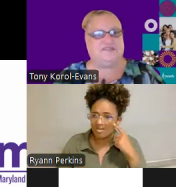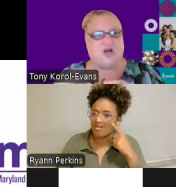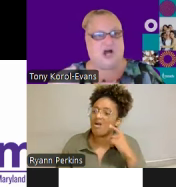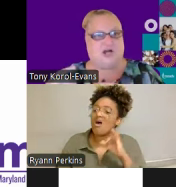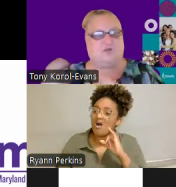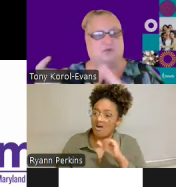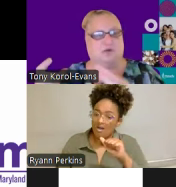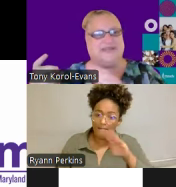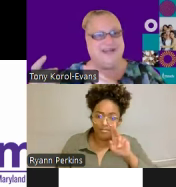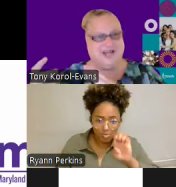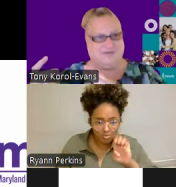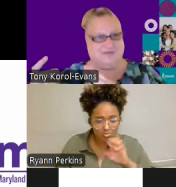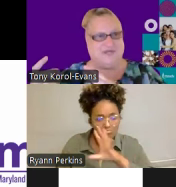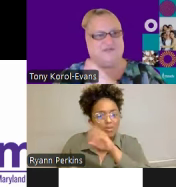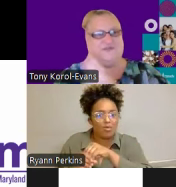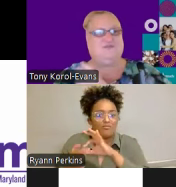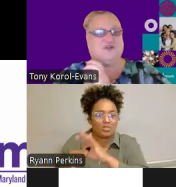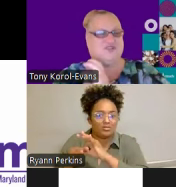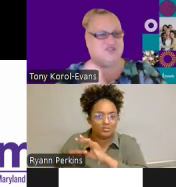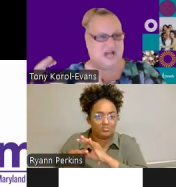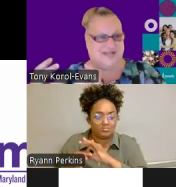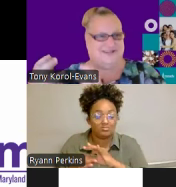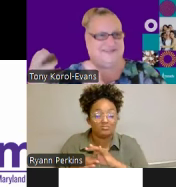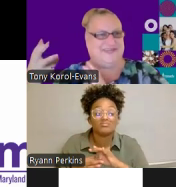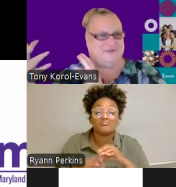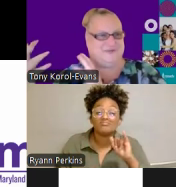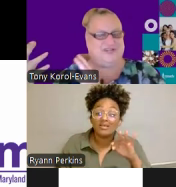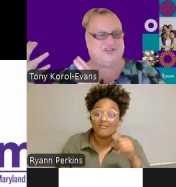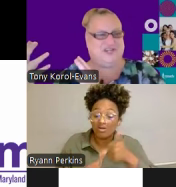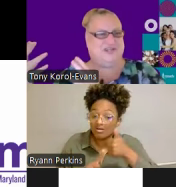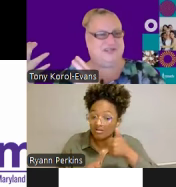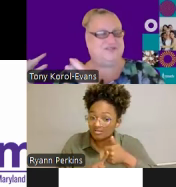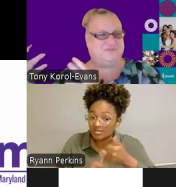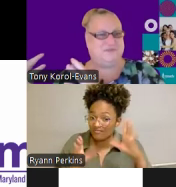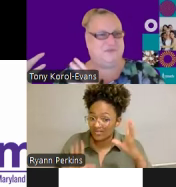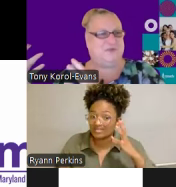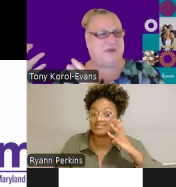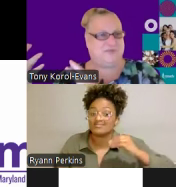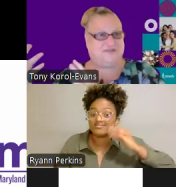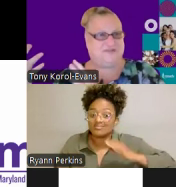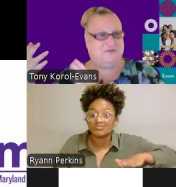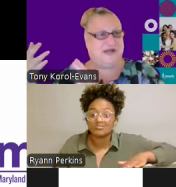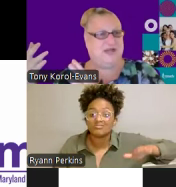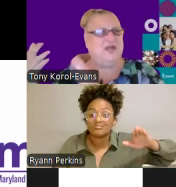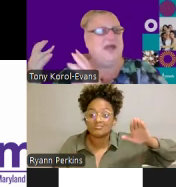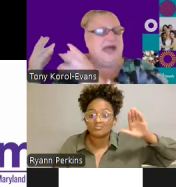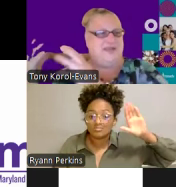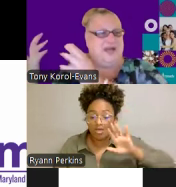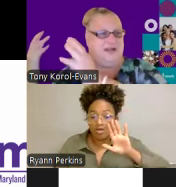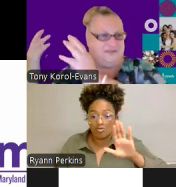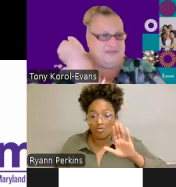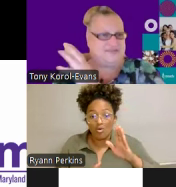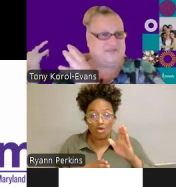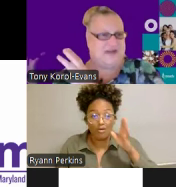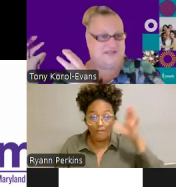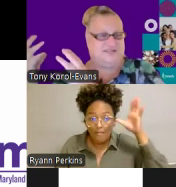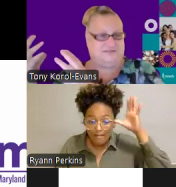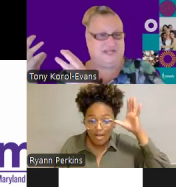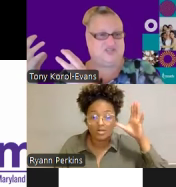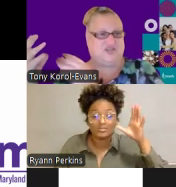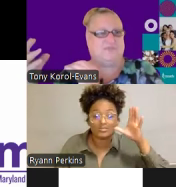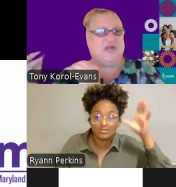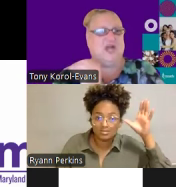you saw growing up, if you were the child in a relation, in an intimate way, who had parents who had a domestic